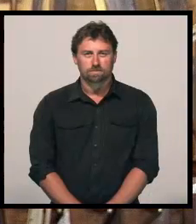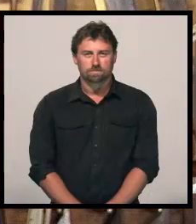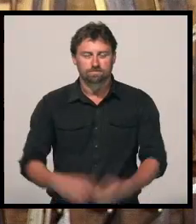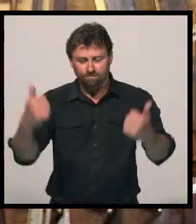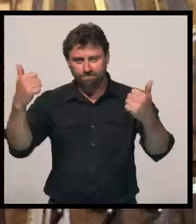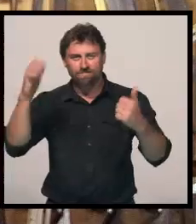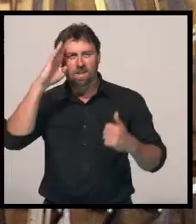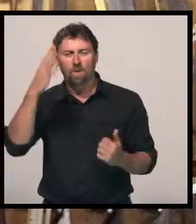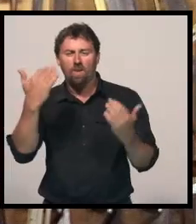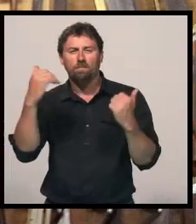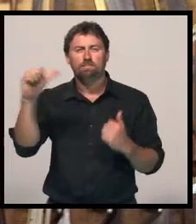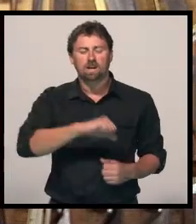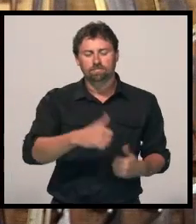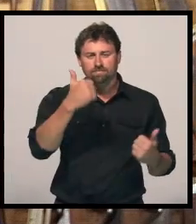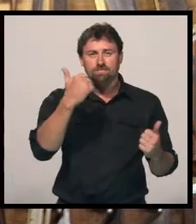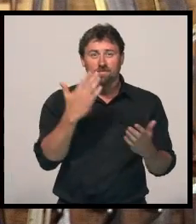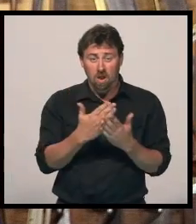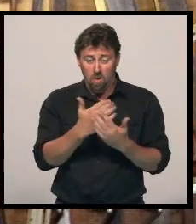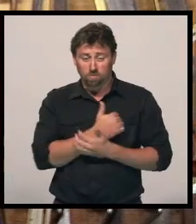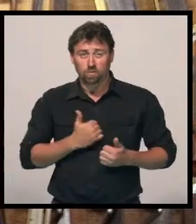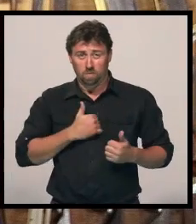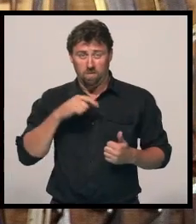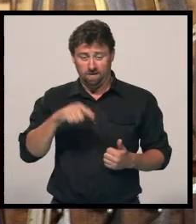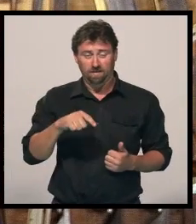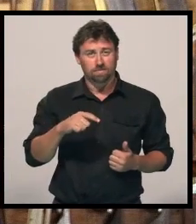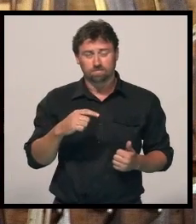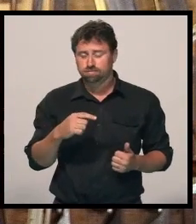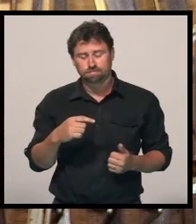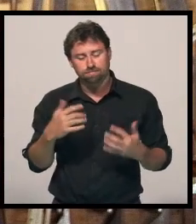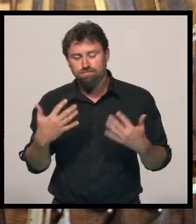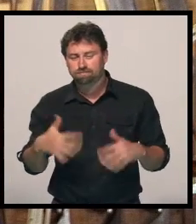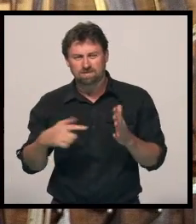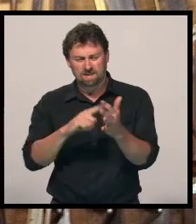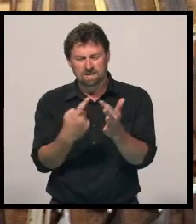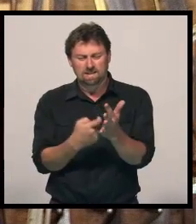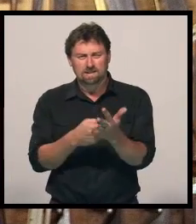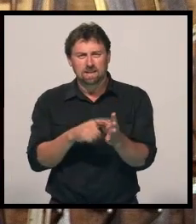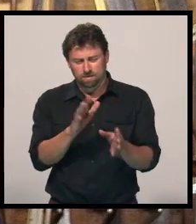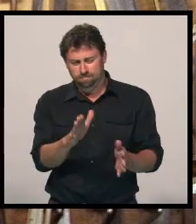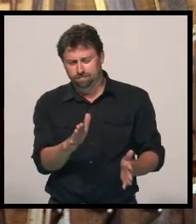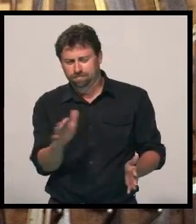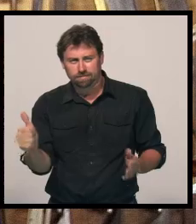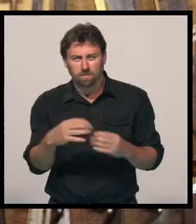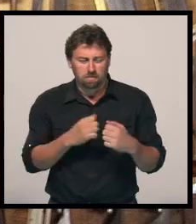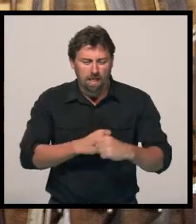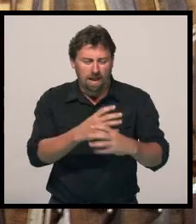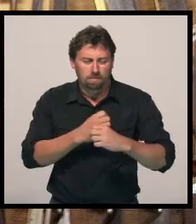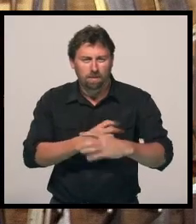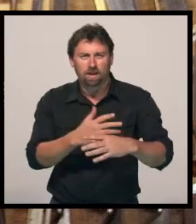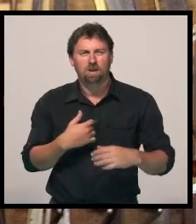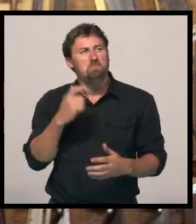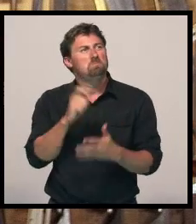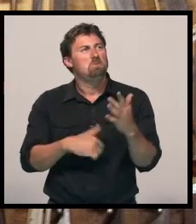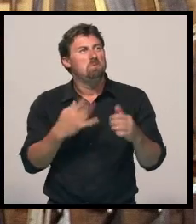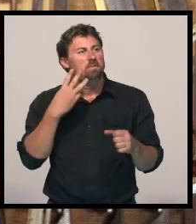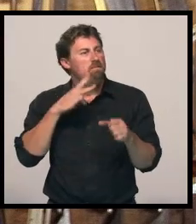Hi, welcome back. Well, I really hope you enjoyed that segment as much as I did. Terry's an absolute master with those planes. I bought one about 4 or 5 years ago and